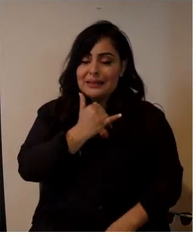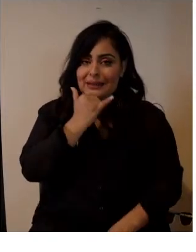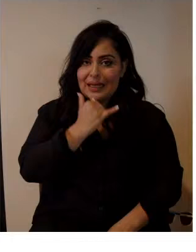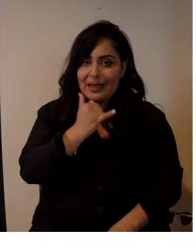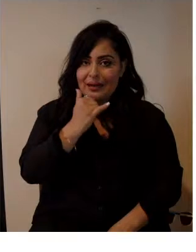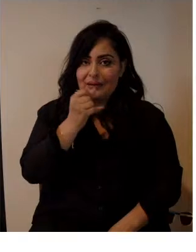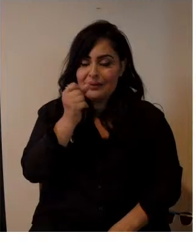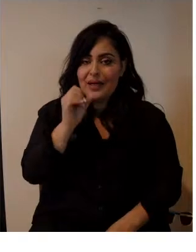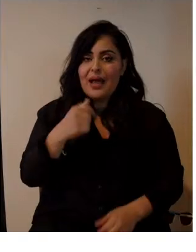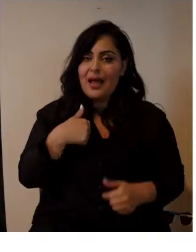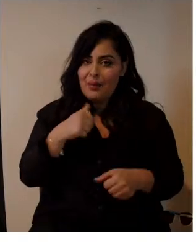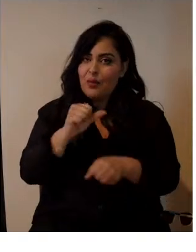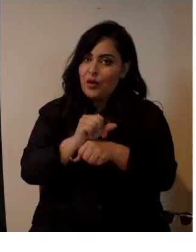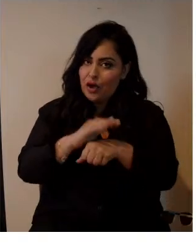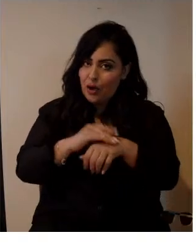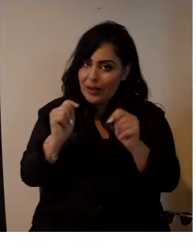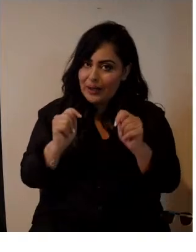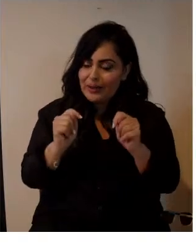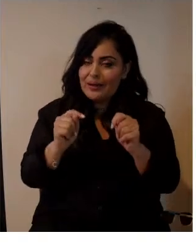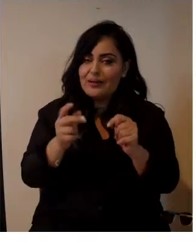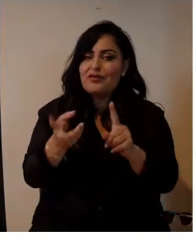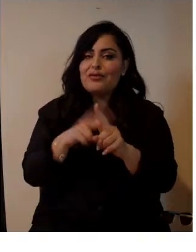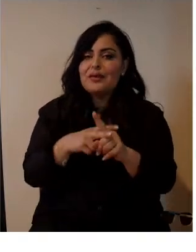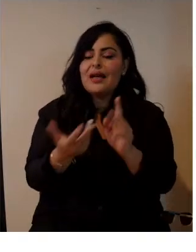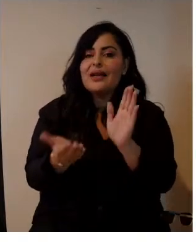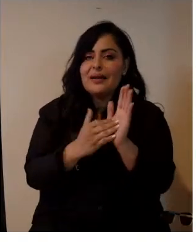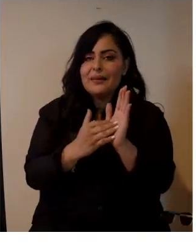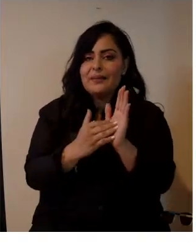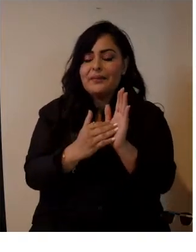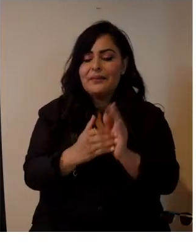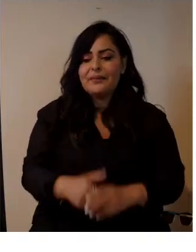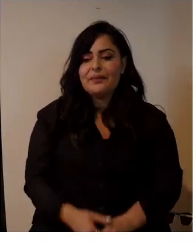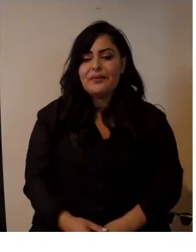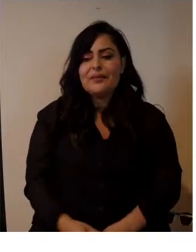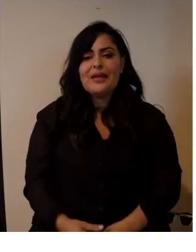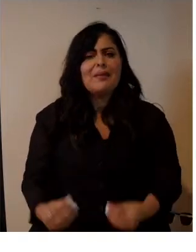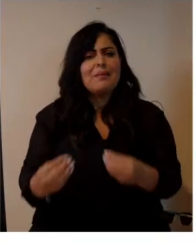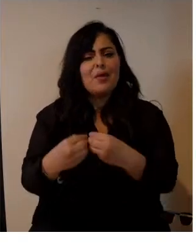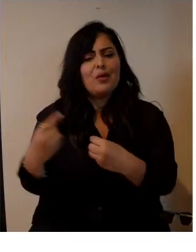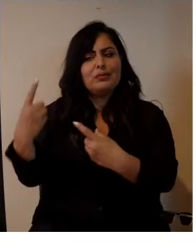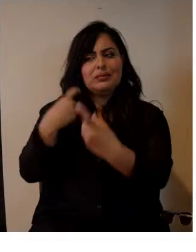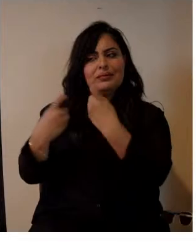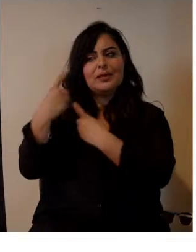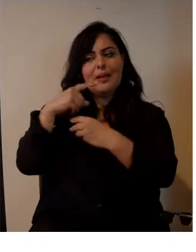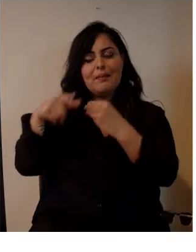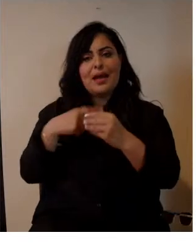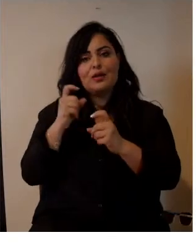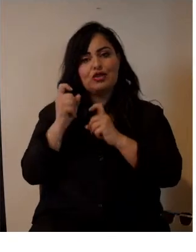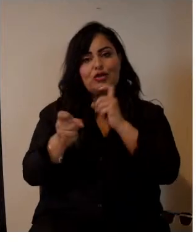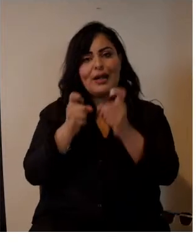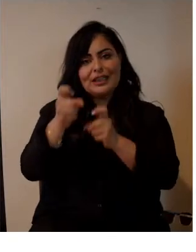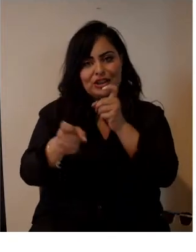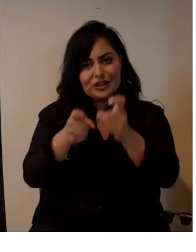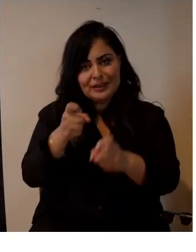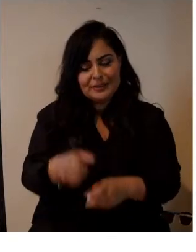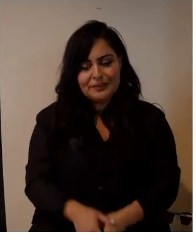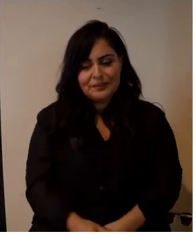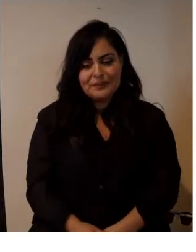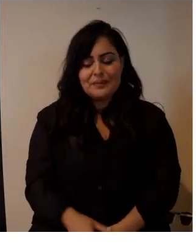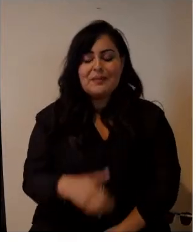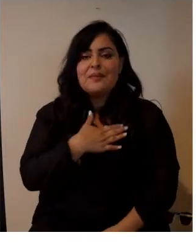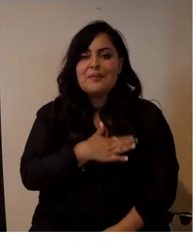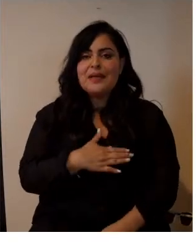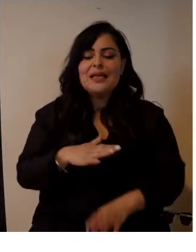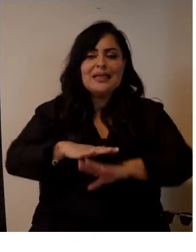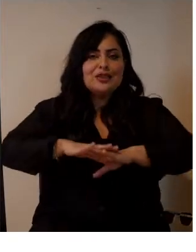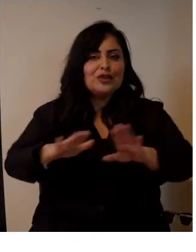working on it, but you should reapply. And then we're getting questions regarding donations. And what I would ask is, please